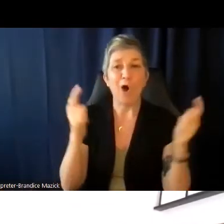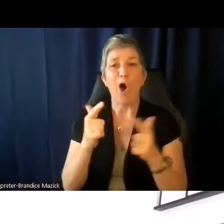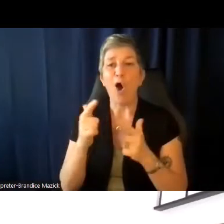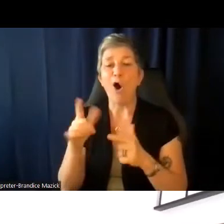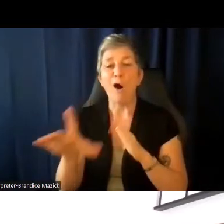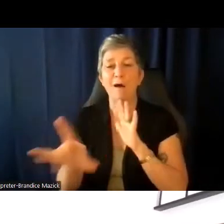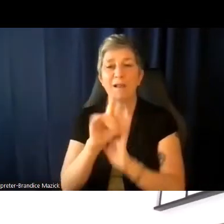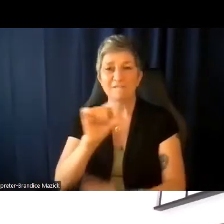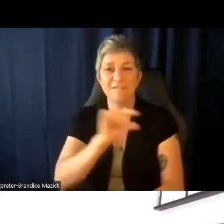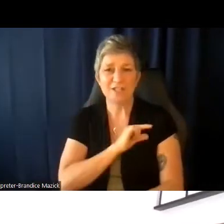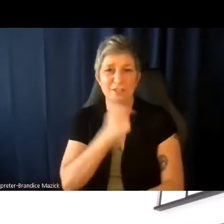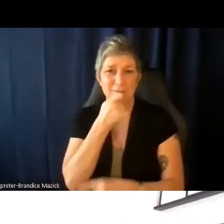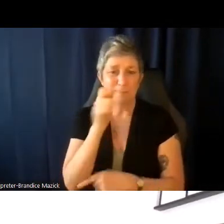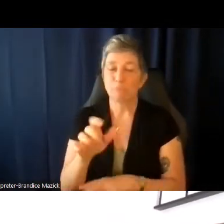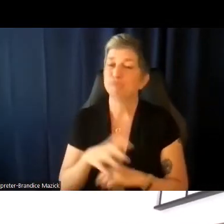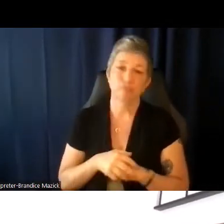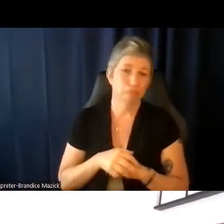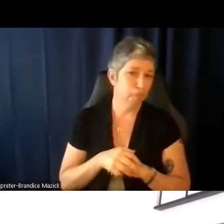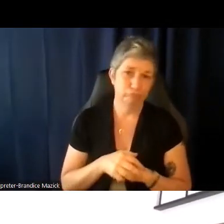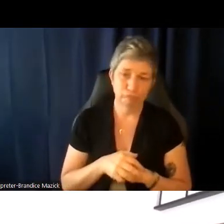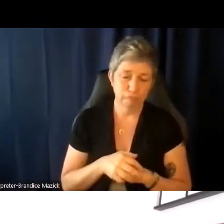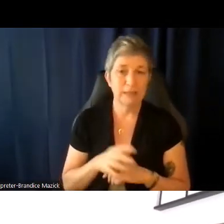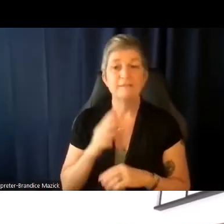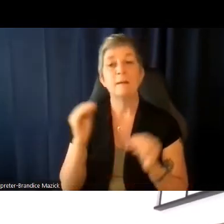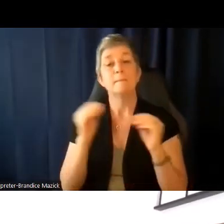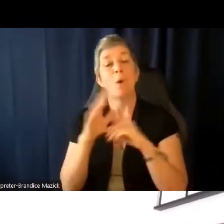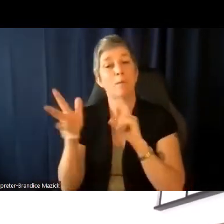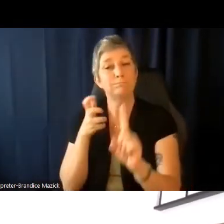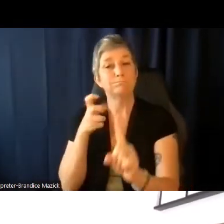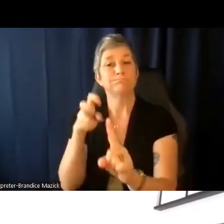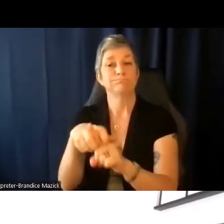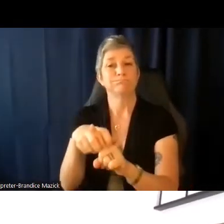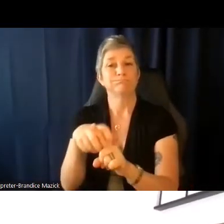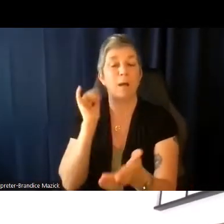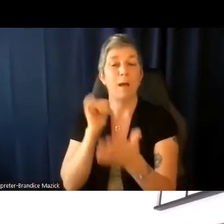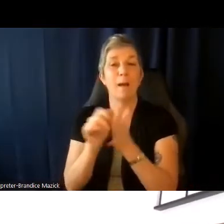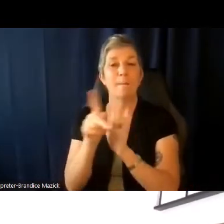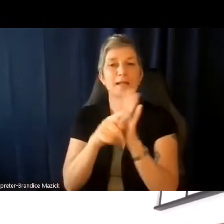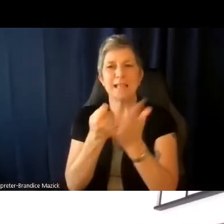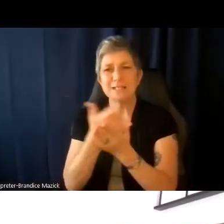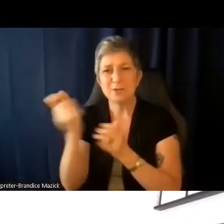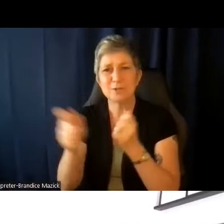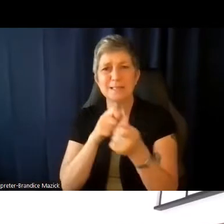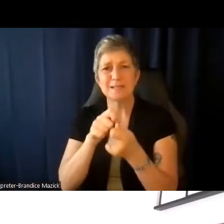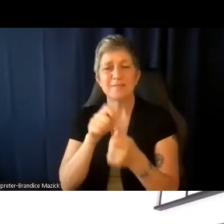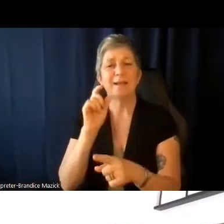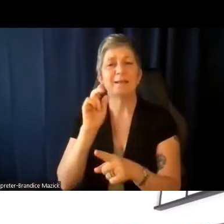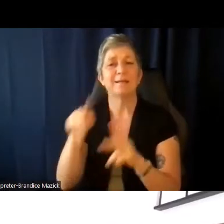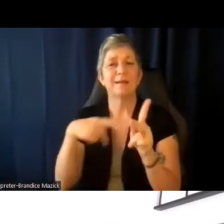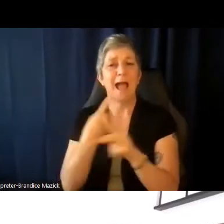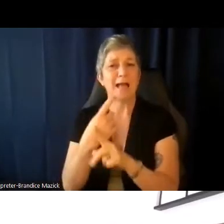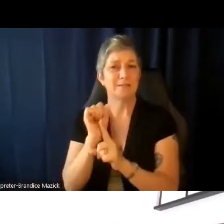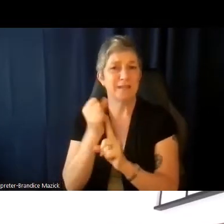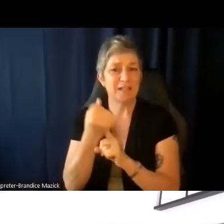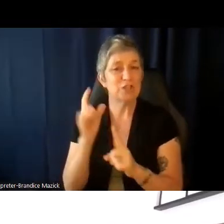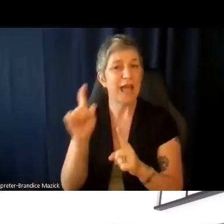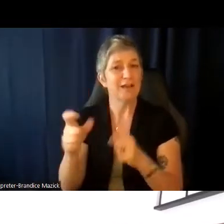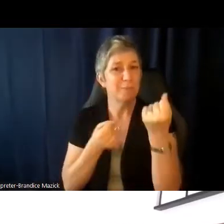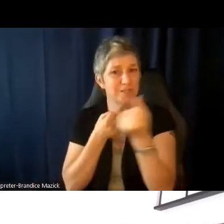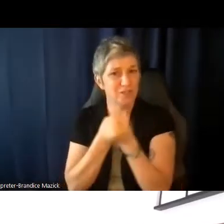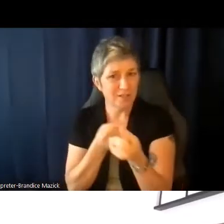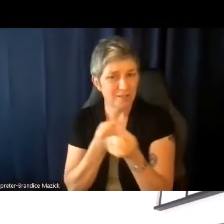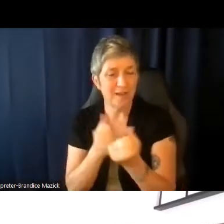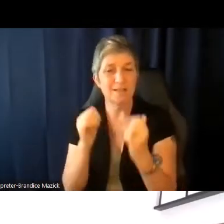But even then, even more tailored policies that exclude certain types of convictions still have to be justified. And so the housing provider